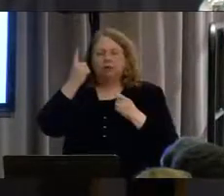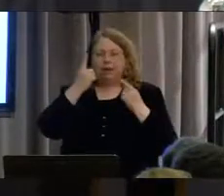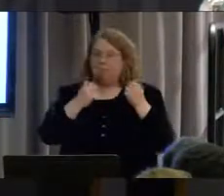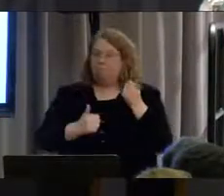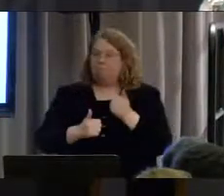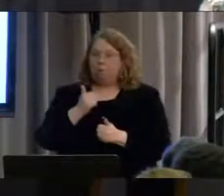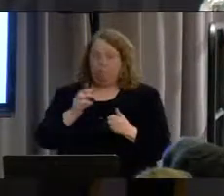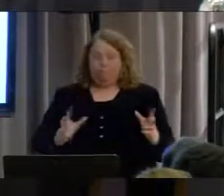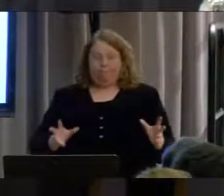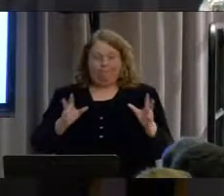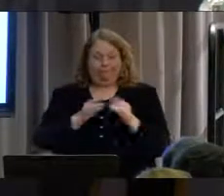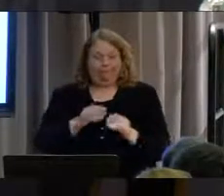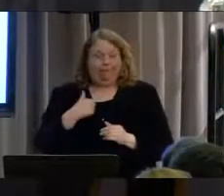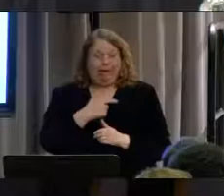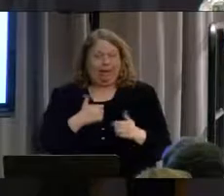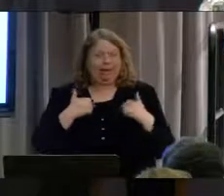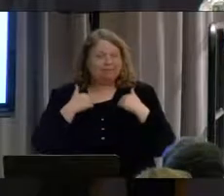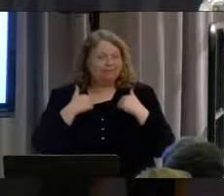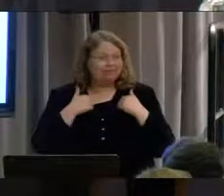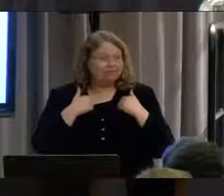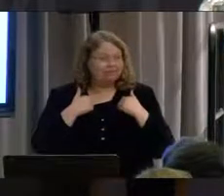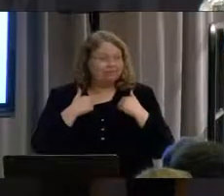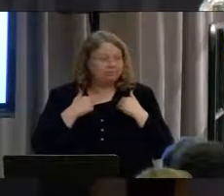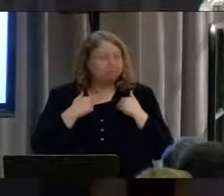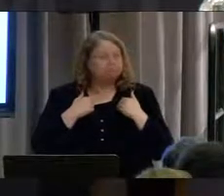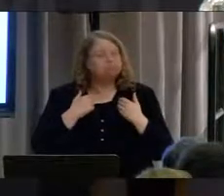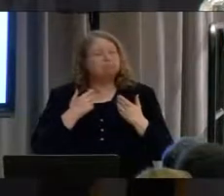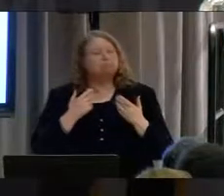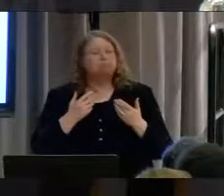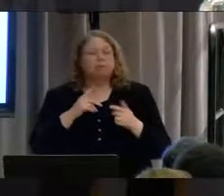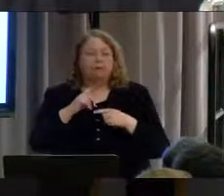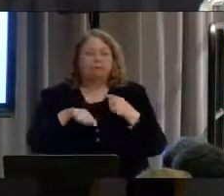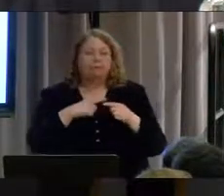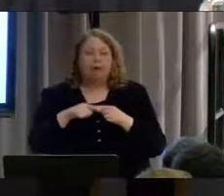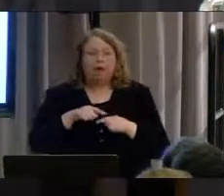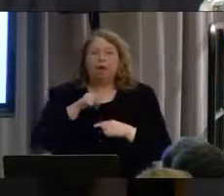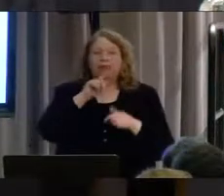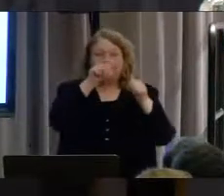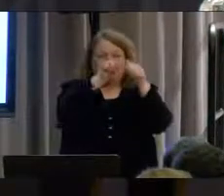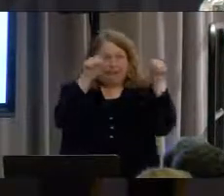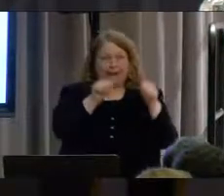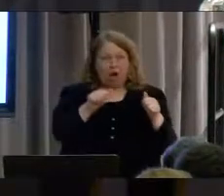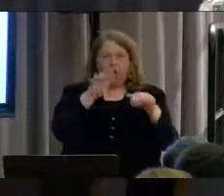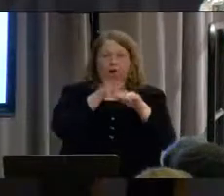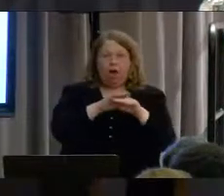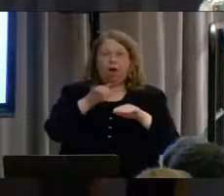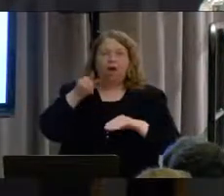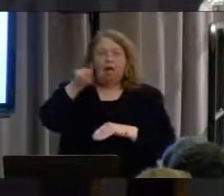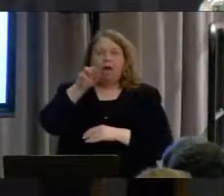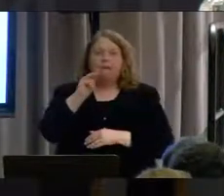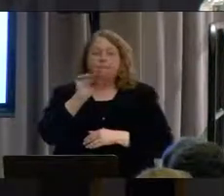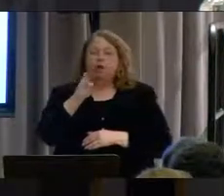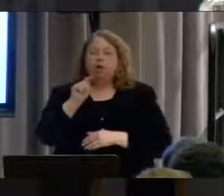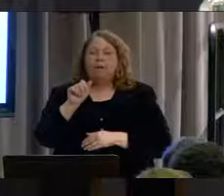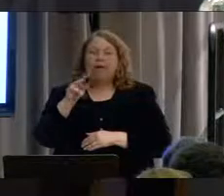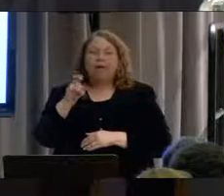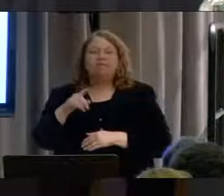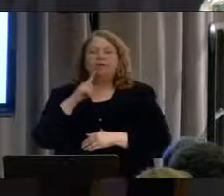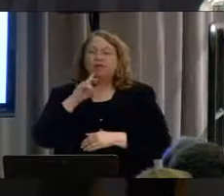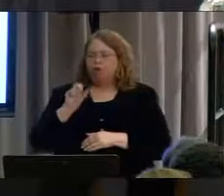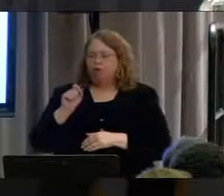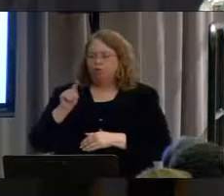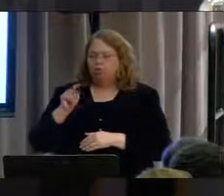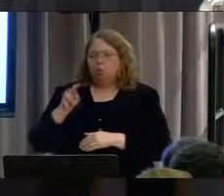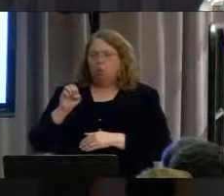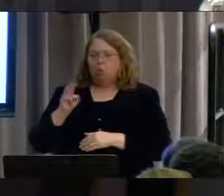most meetings we would have about the Monument Avenue, that somebody would point out that Stonewall Jackson had taught his